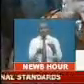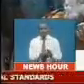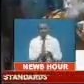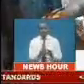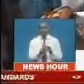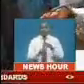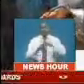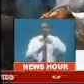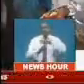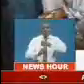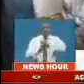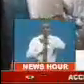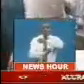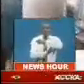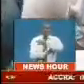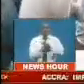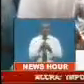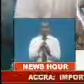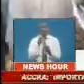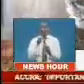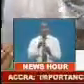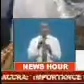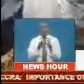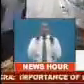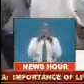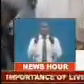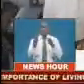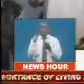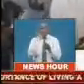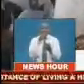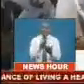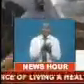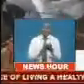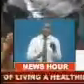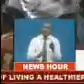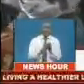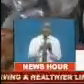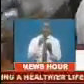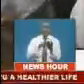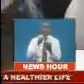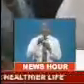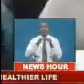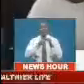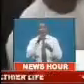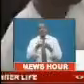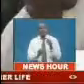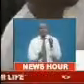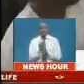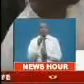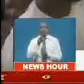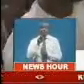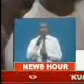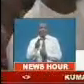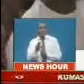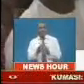and a foundation stone laying was required to raise funds in support of the project. The Most Reverend